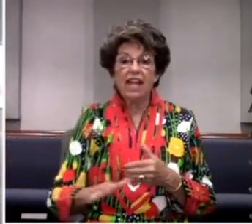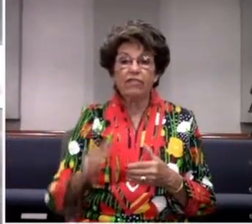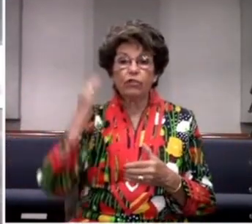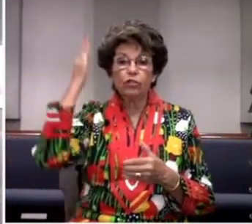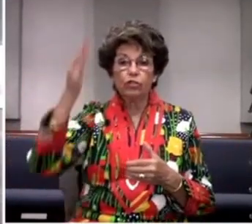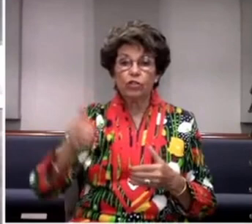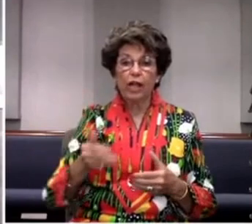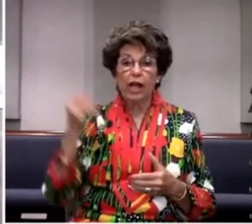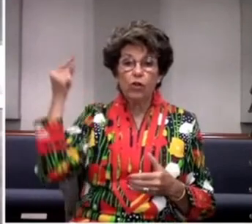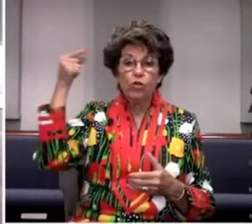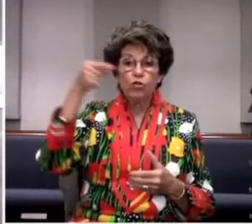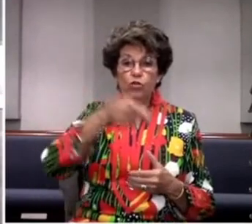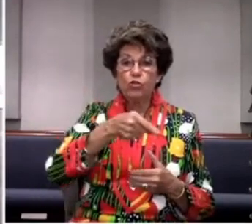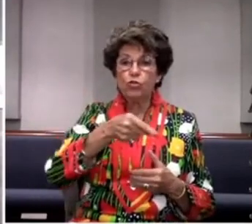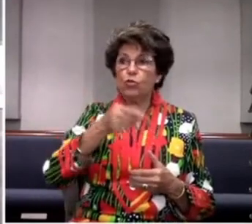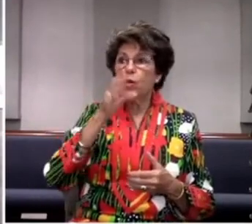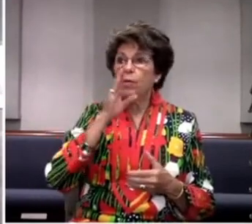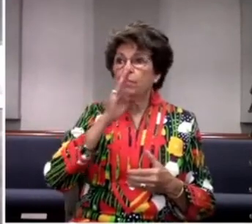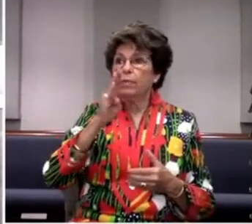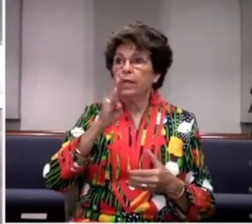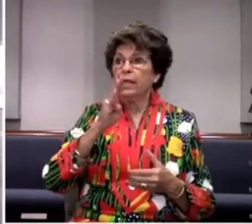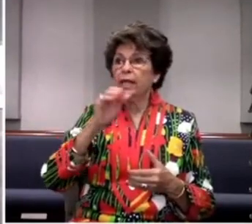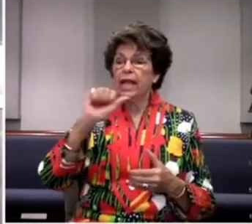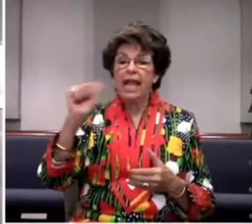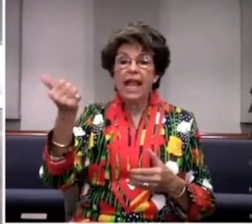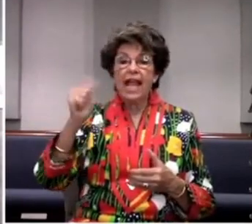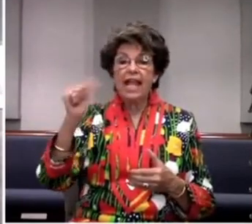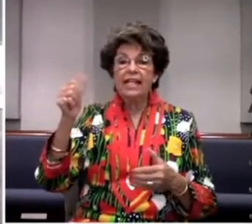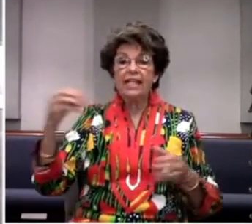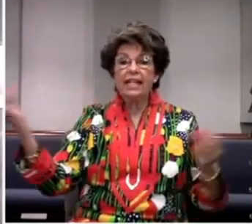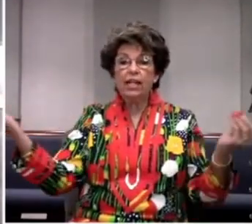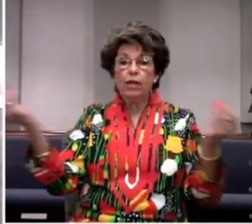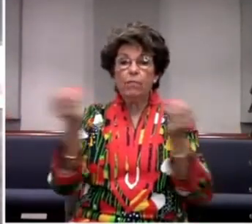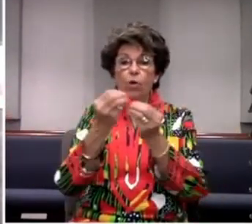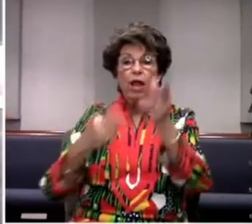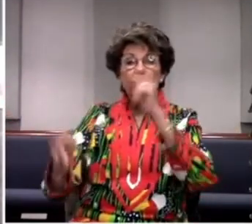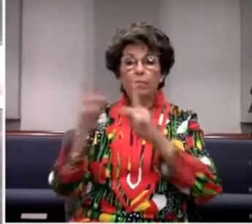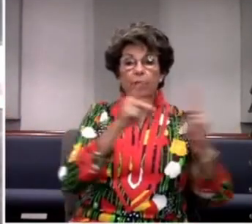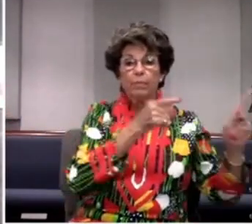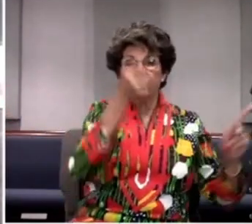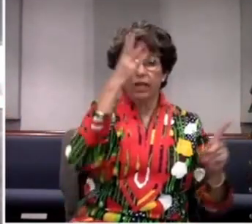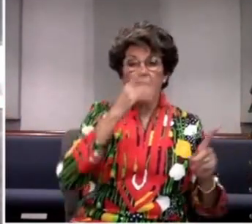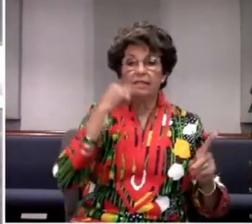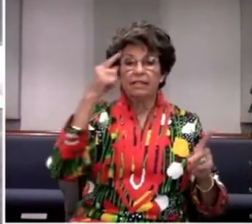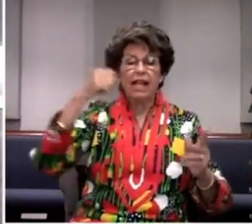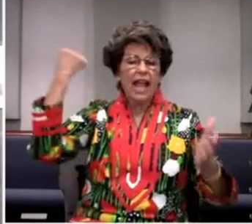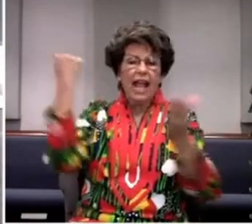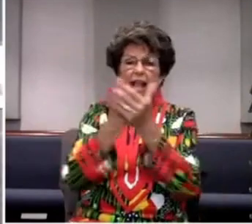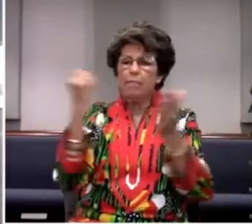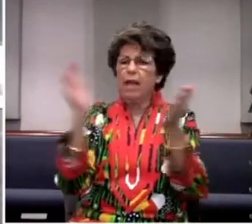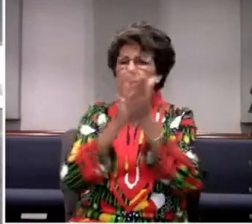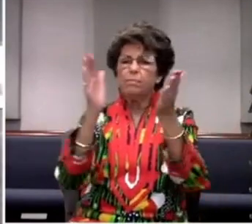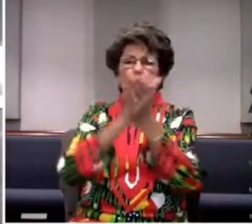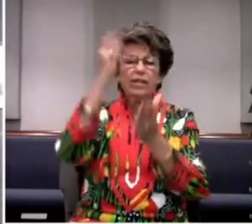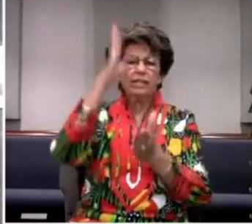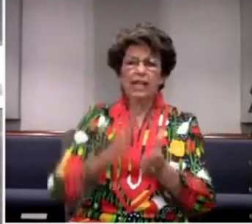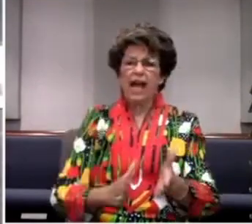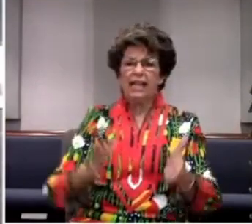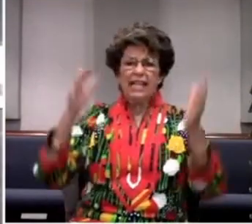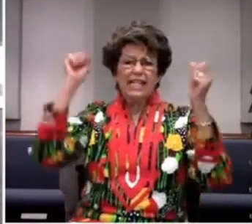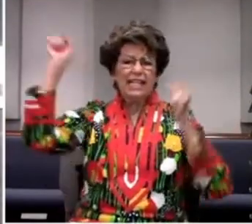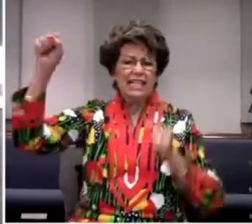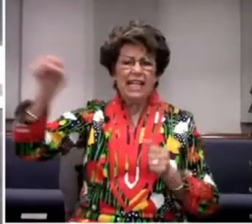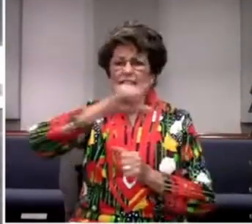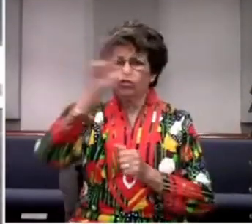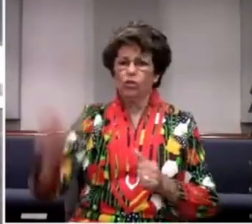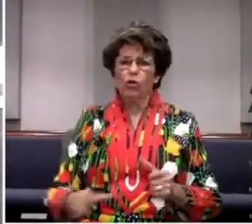thou be any more. And the people of God should say, amen, praise God. We're looking forward to that day when